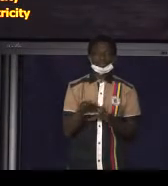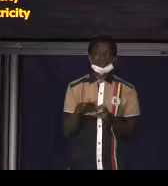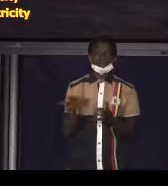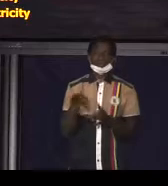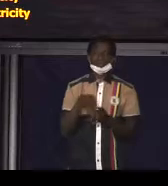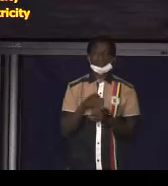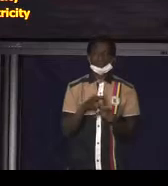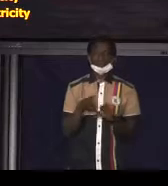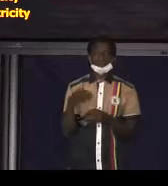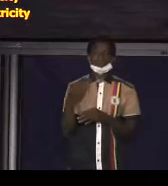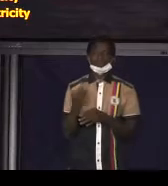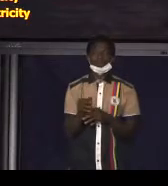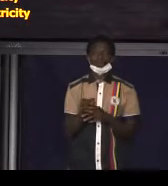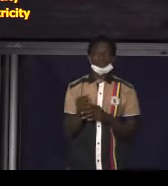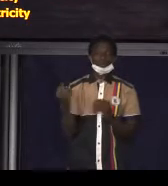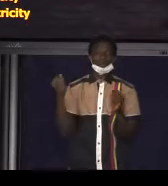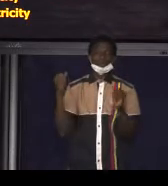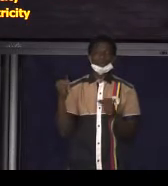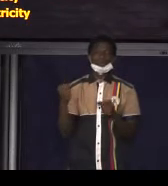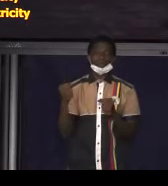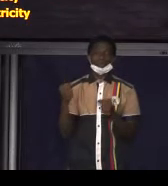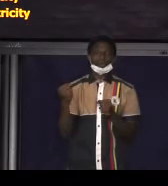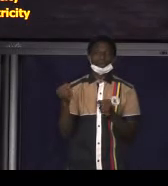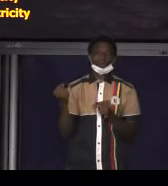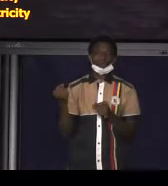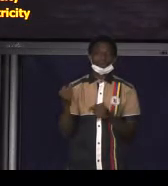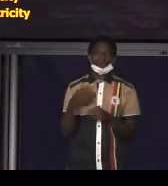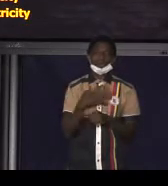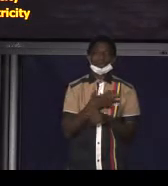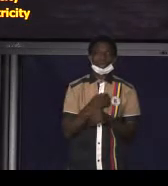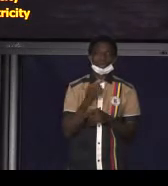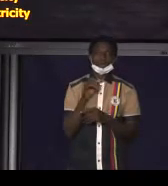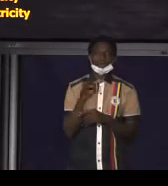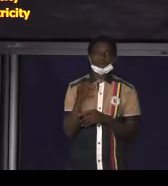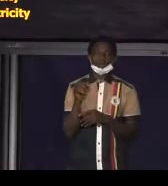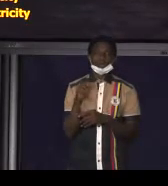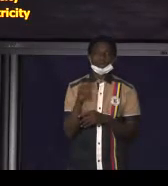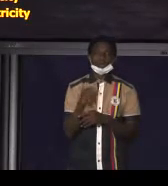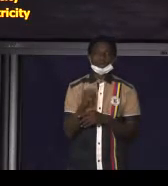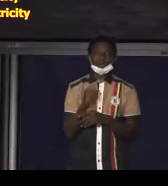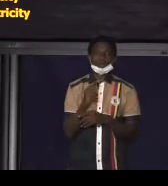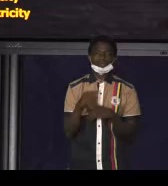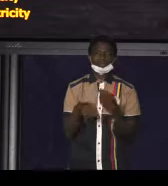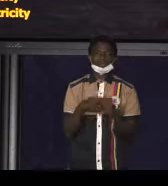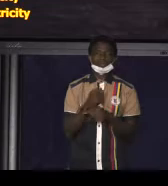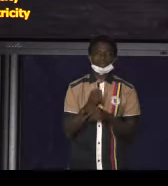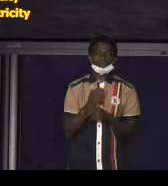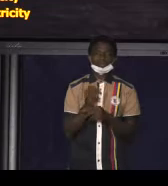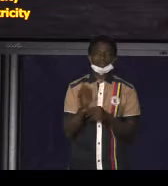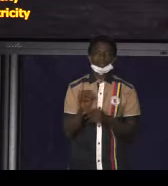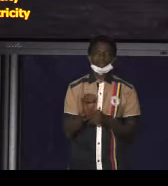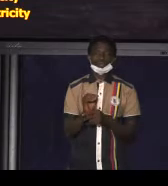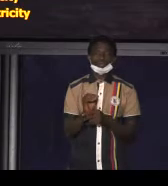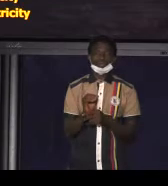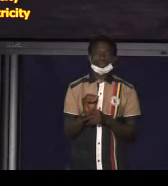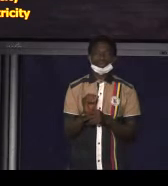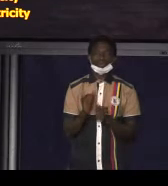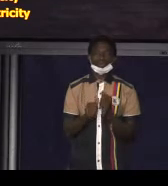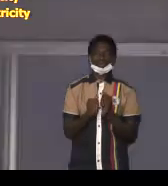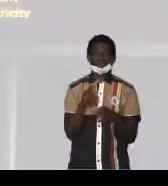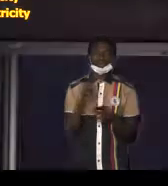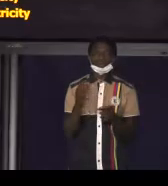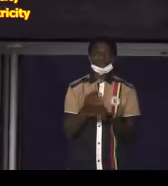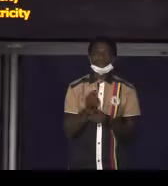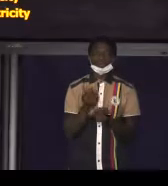does not involve the flow of electric current, and current electricity. These are the 2 types of electricity.